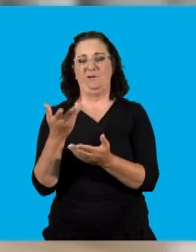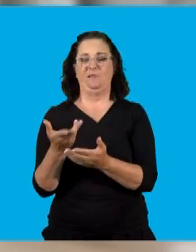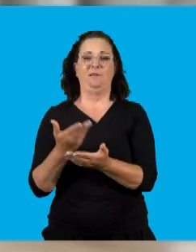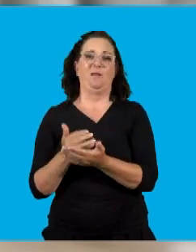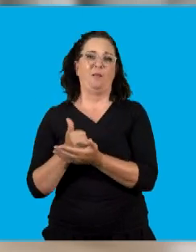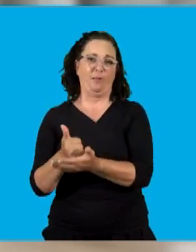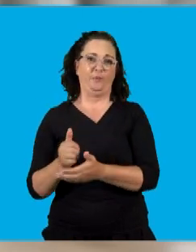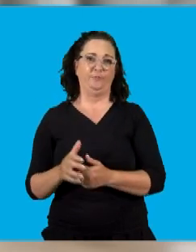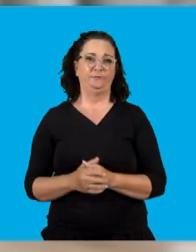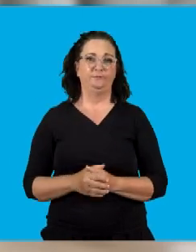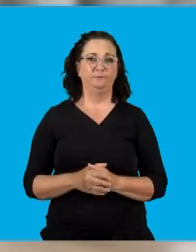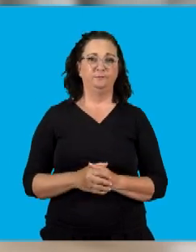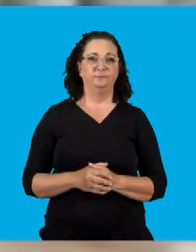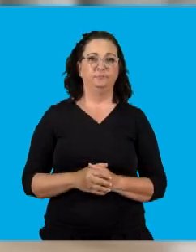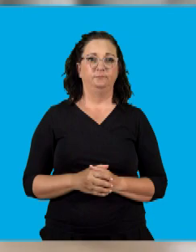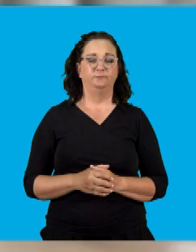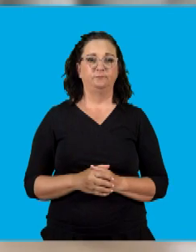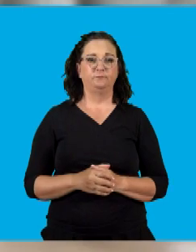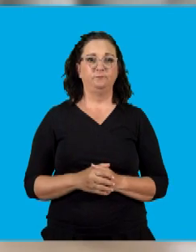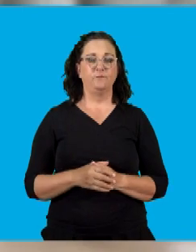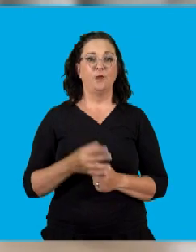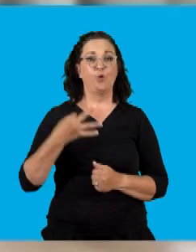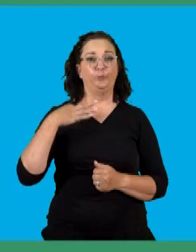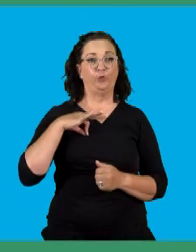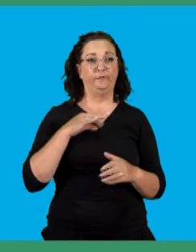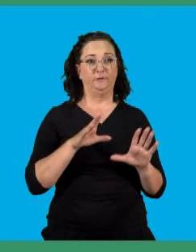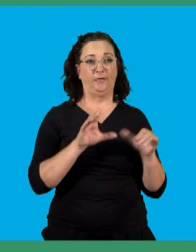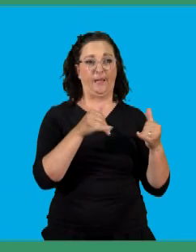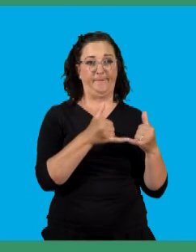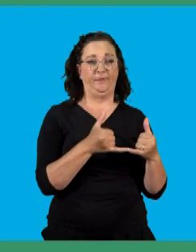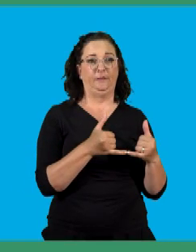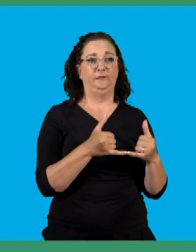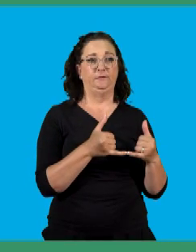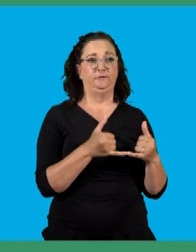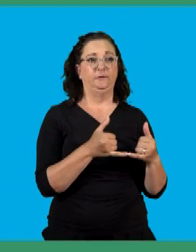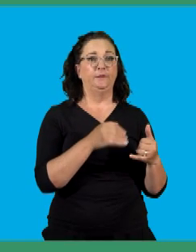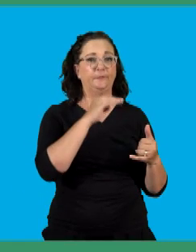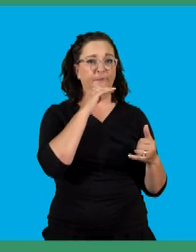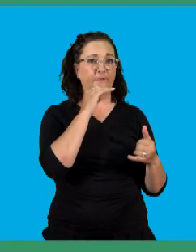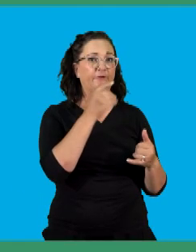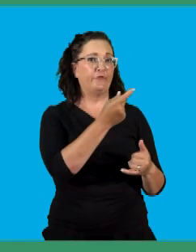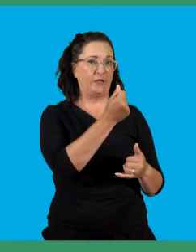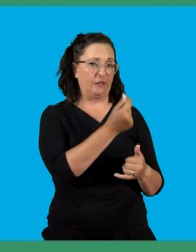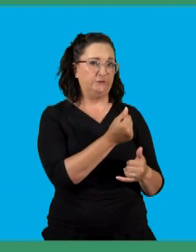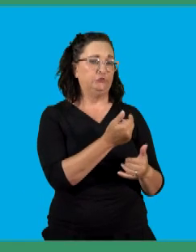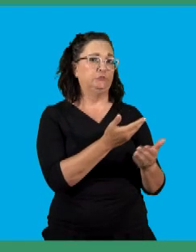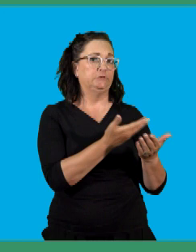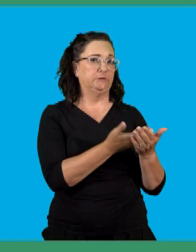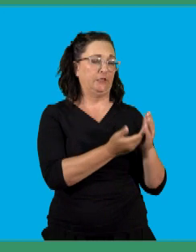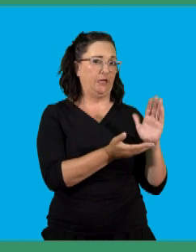With profit companies, these companies are incorporated for financial gain for